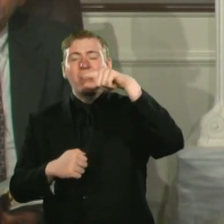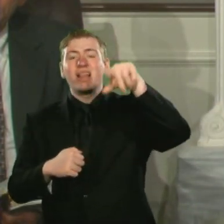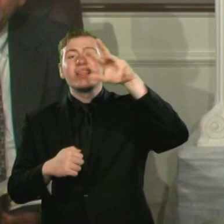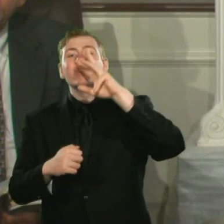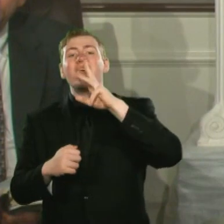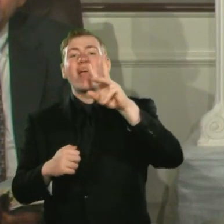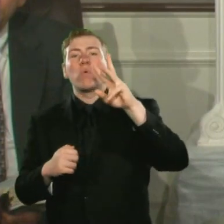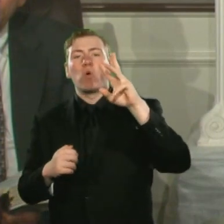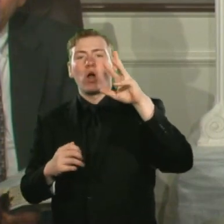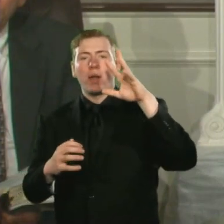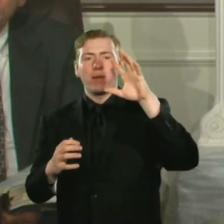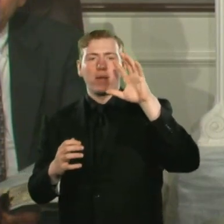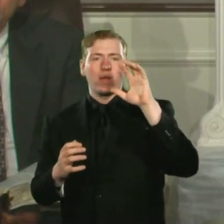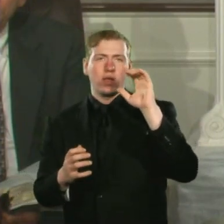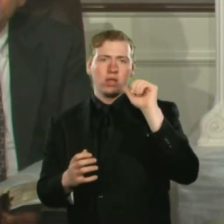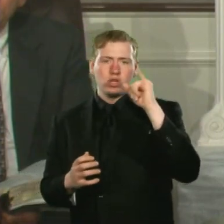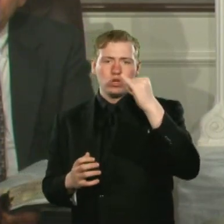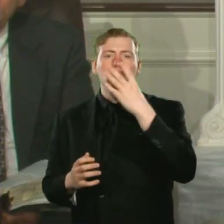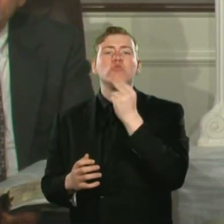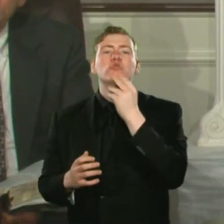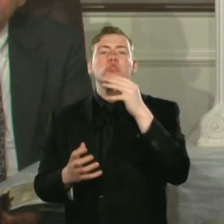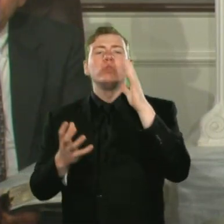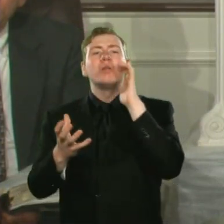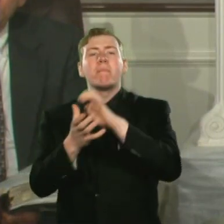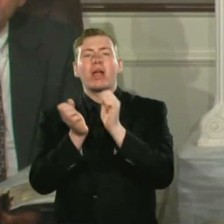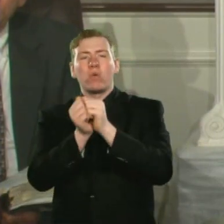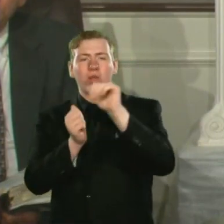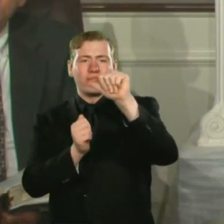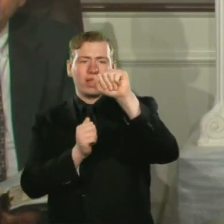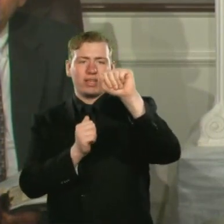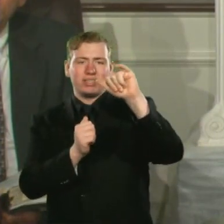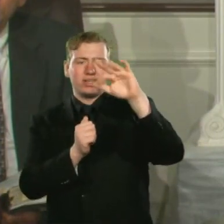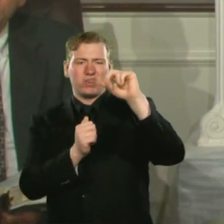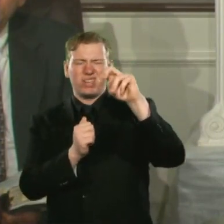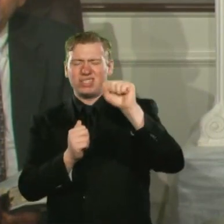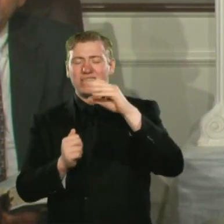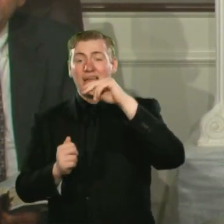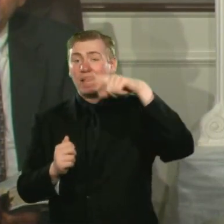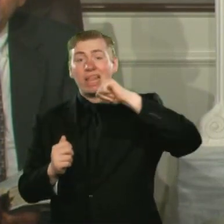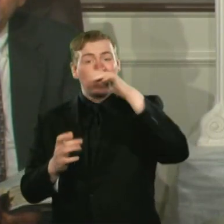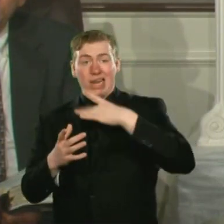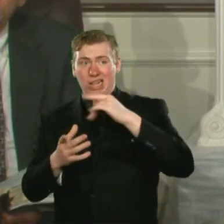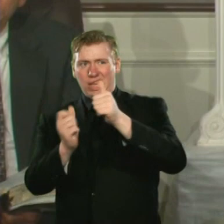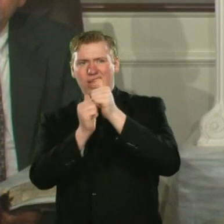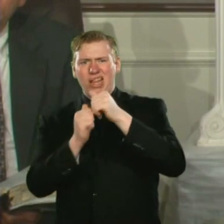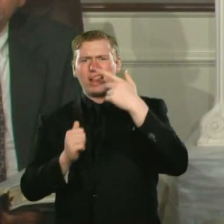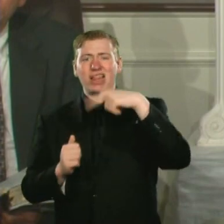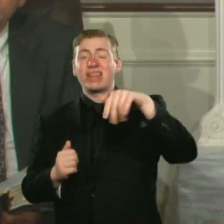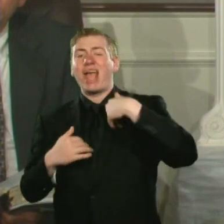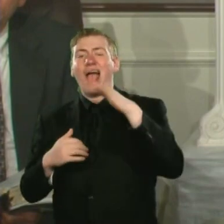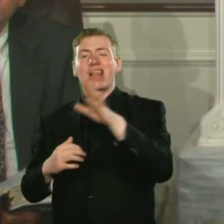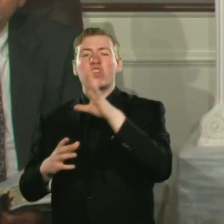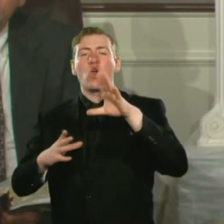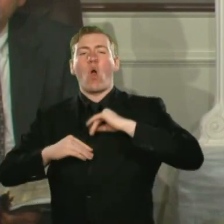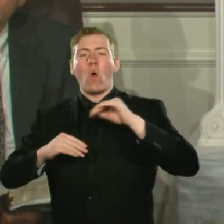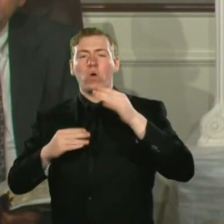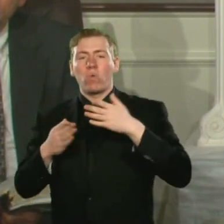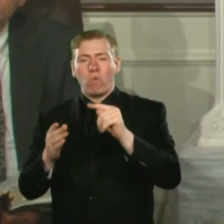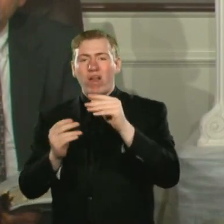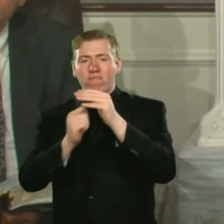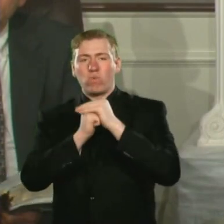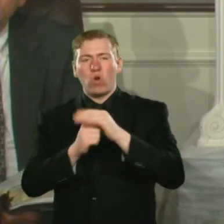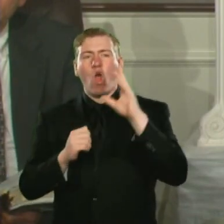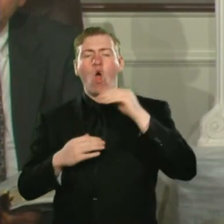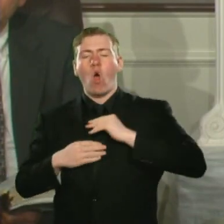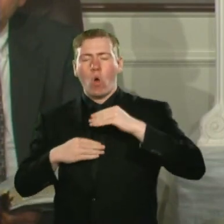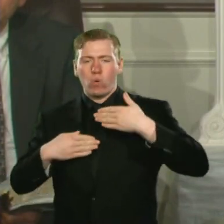married in with the Assyrians, and they didn't like each other. They didn't accept them in their worship, so they had their own form of worship. They had their own way of